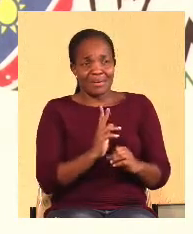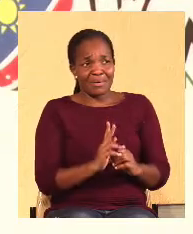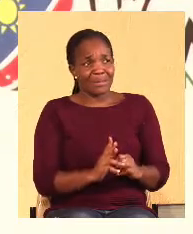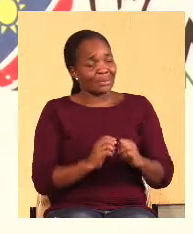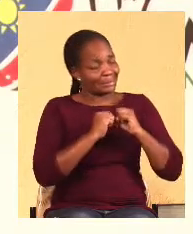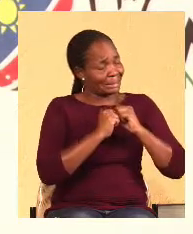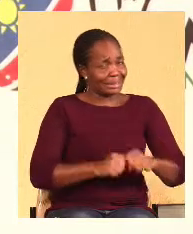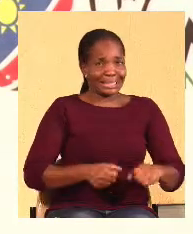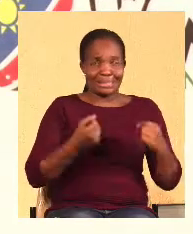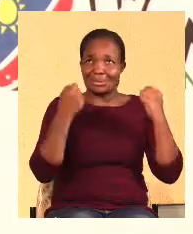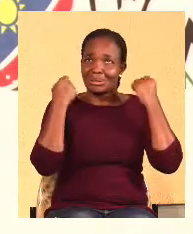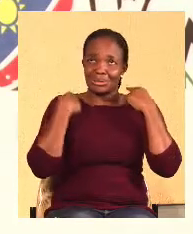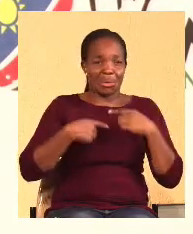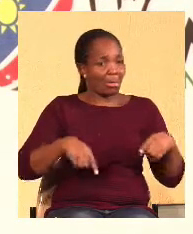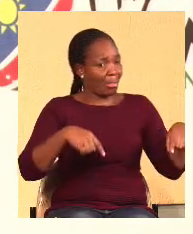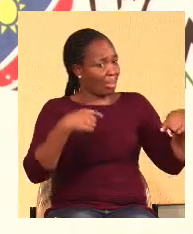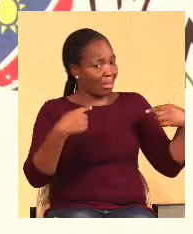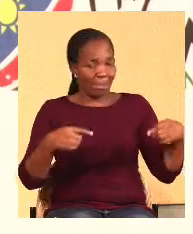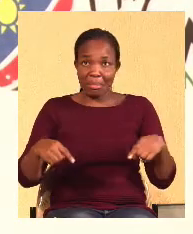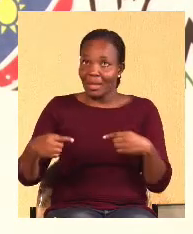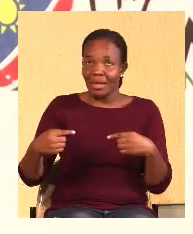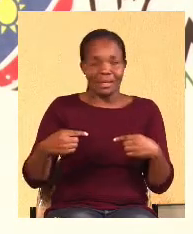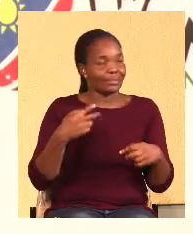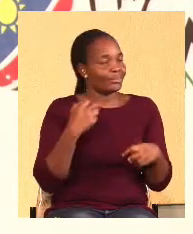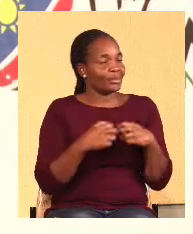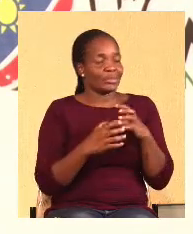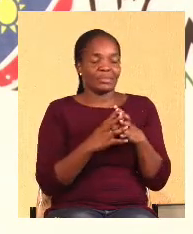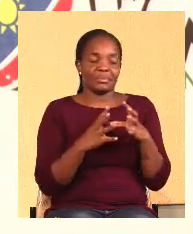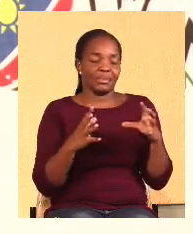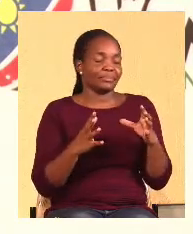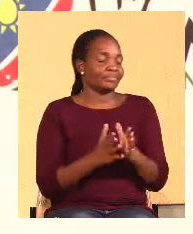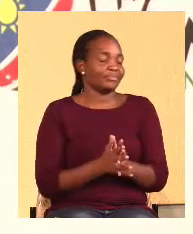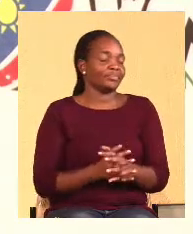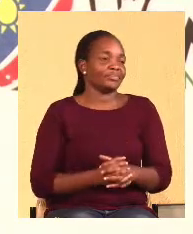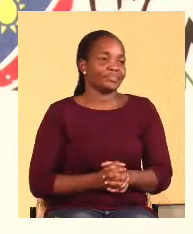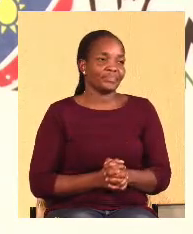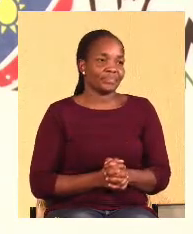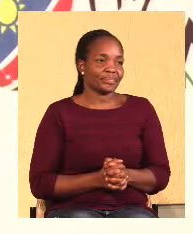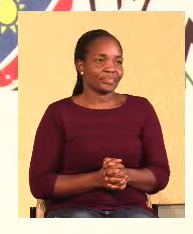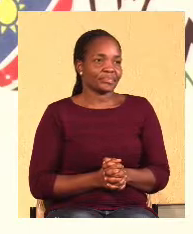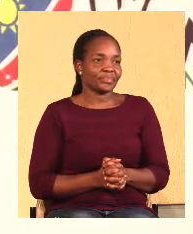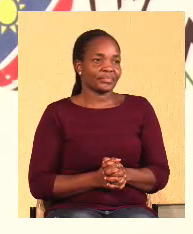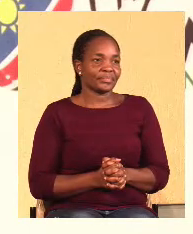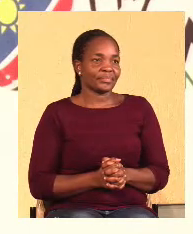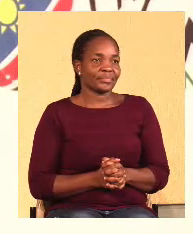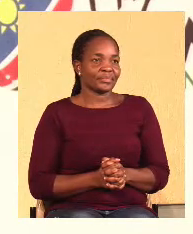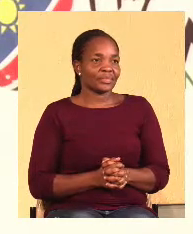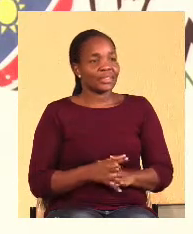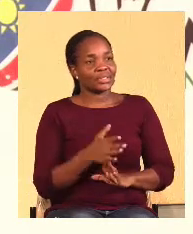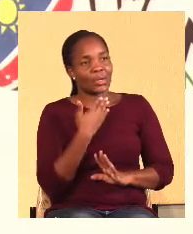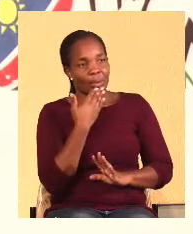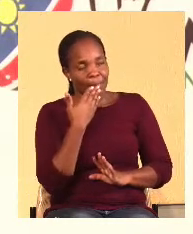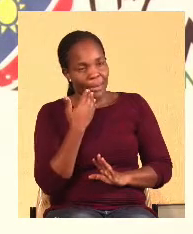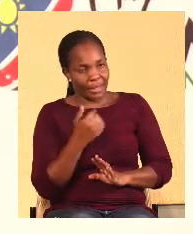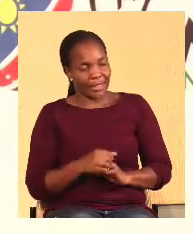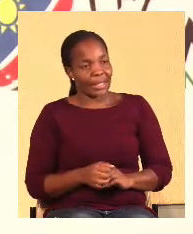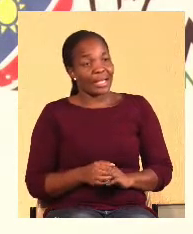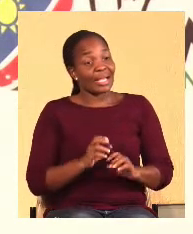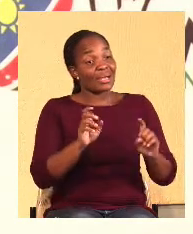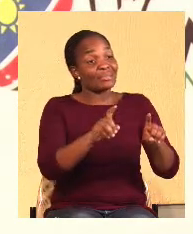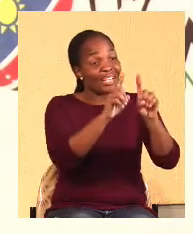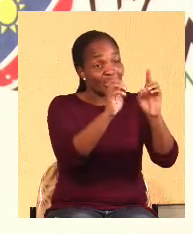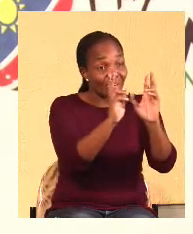side pulling another, you know, direction, yeah, then we shall not be able to succeed in doing so. Yeah. Therefore, we want to urge members